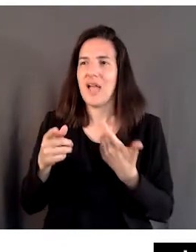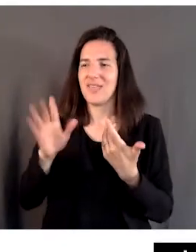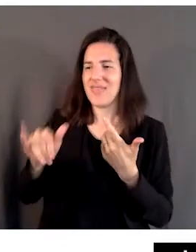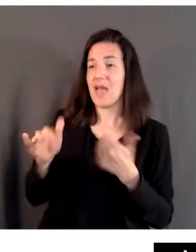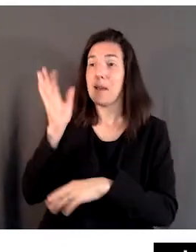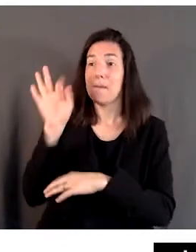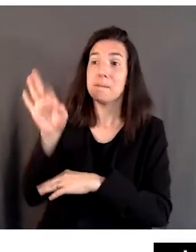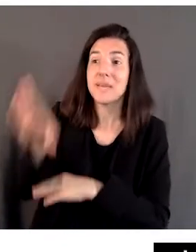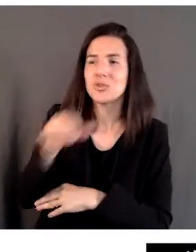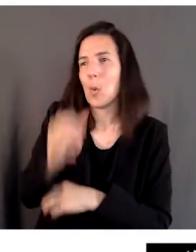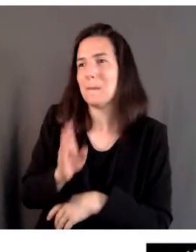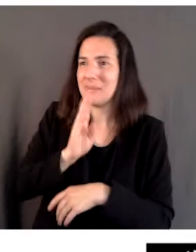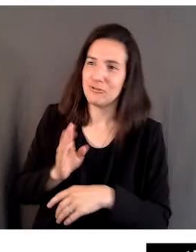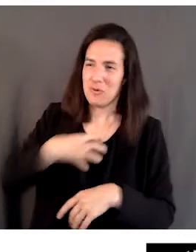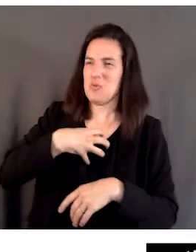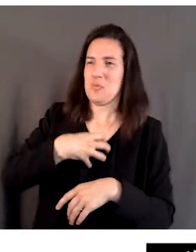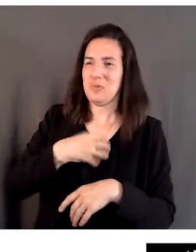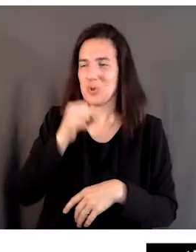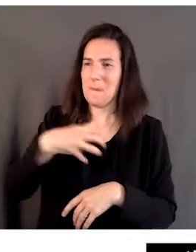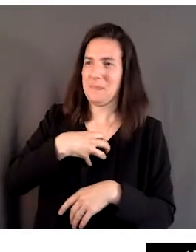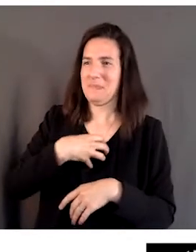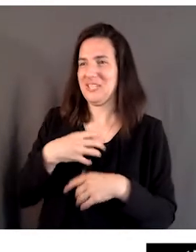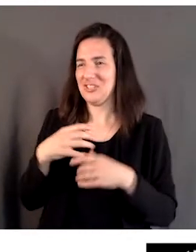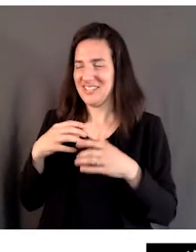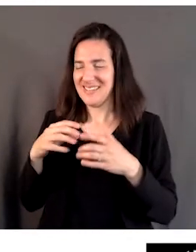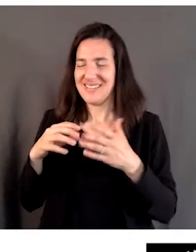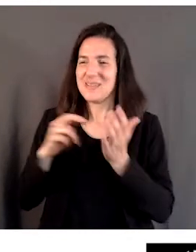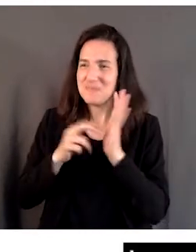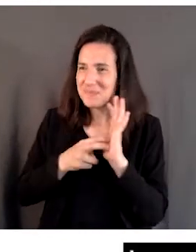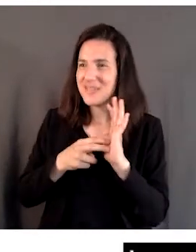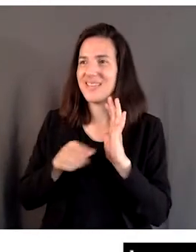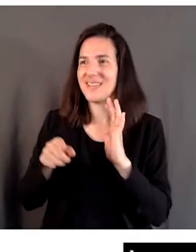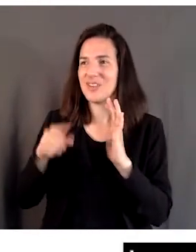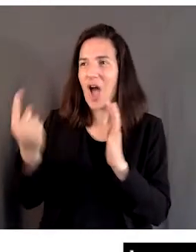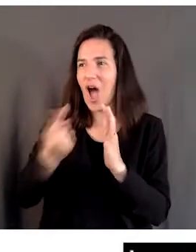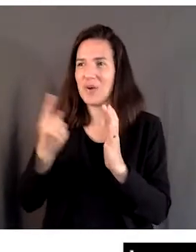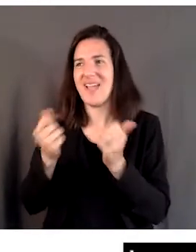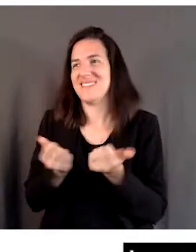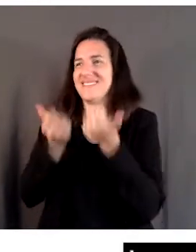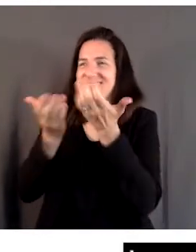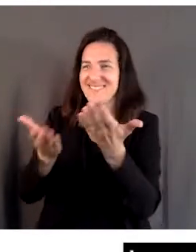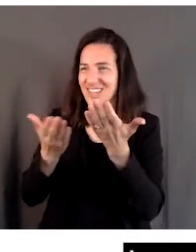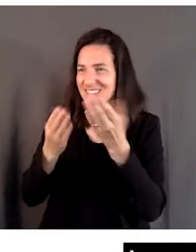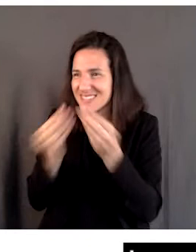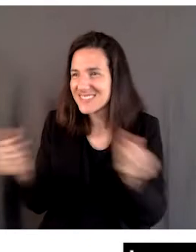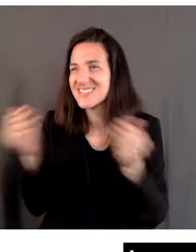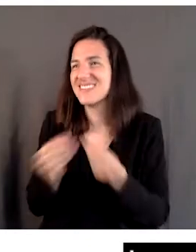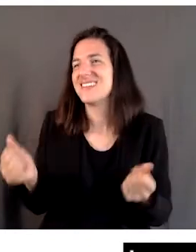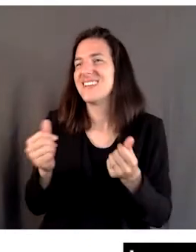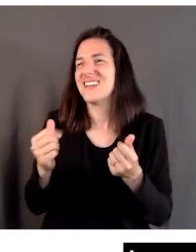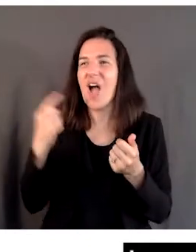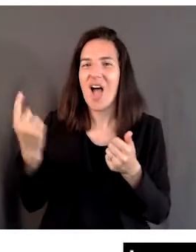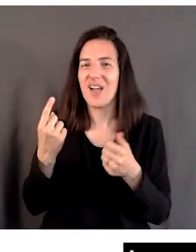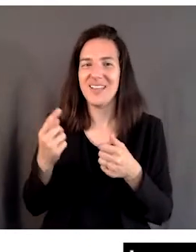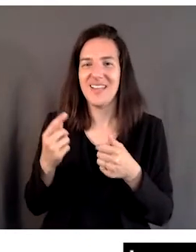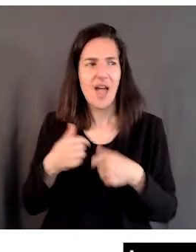going to do about it? Let's talk action, not just regurgitate all the troubles we have. I like that shirt idea. I like that shirt idea. I